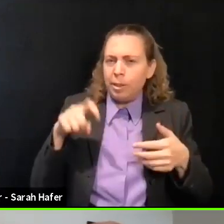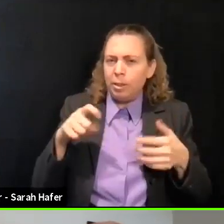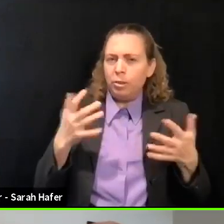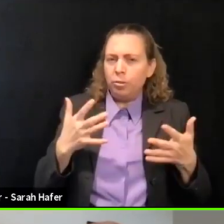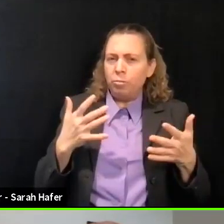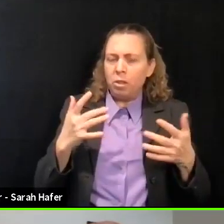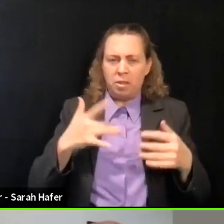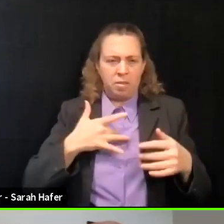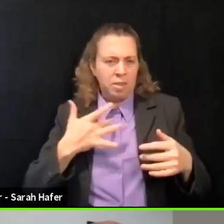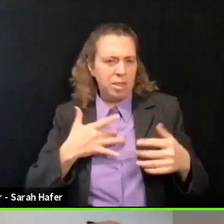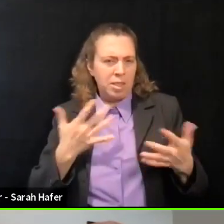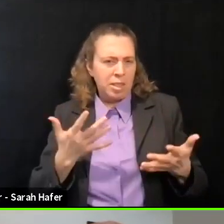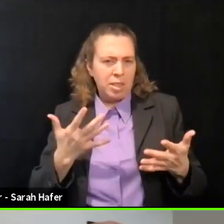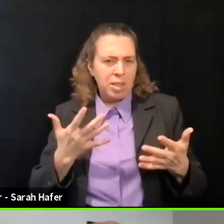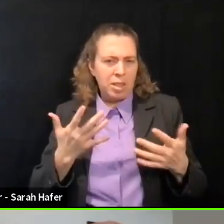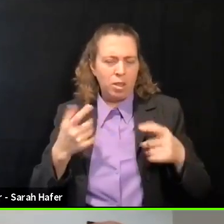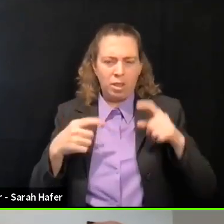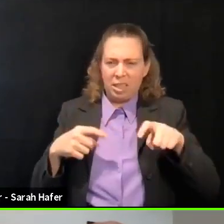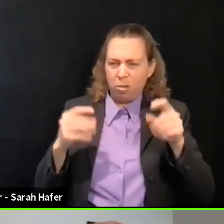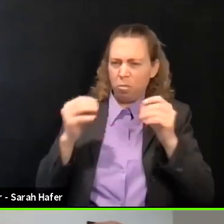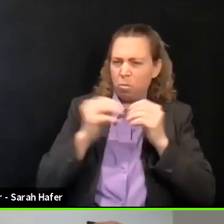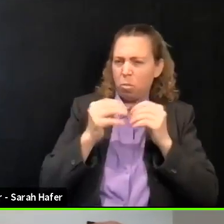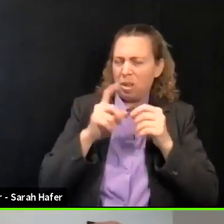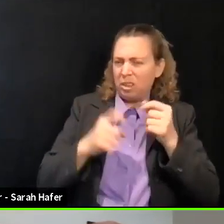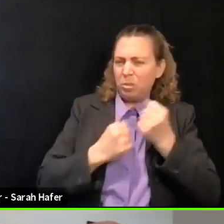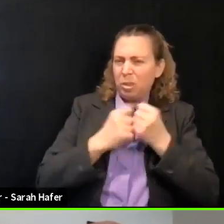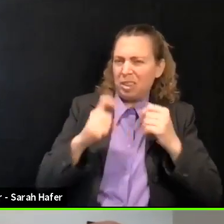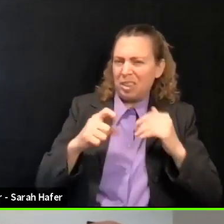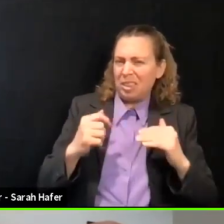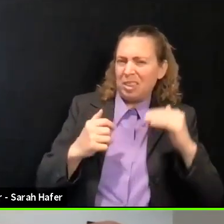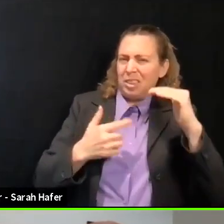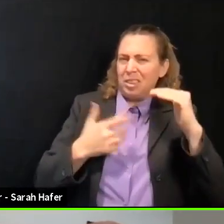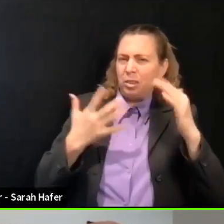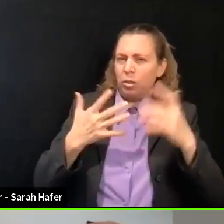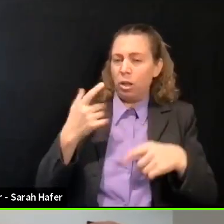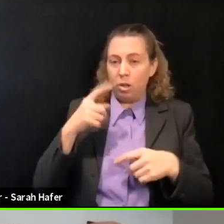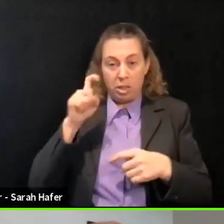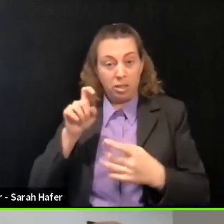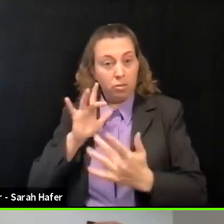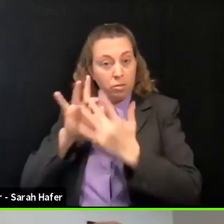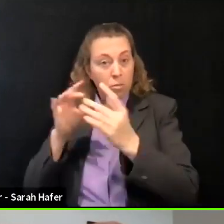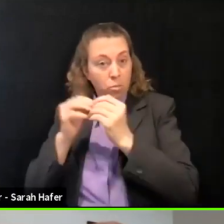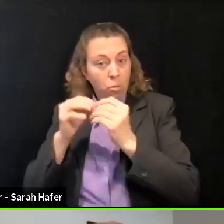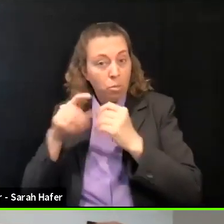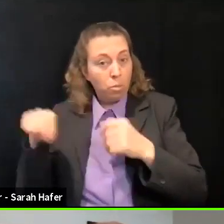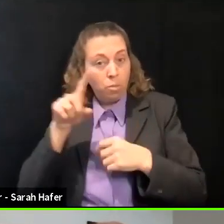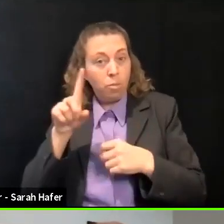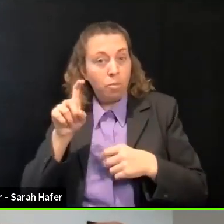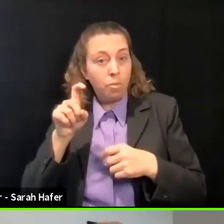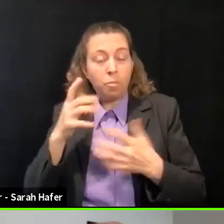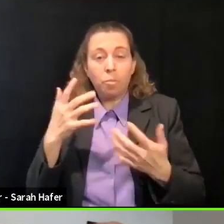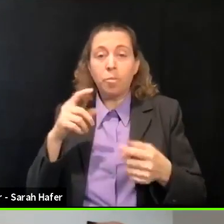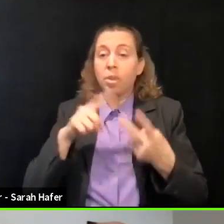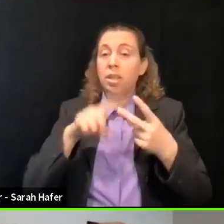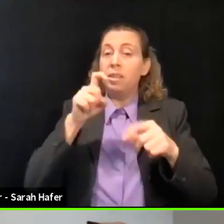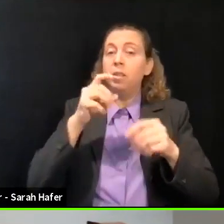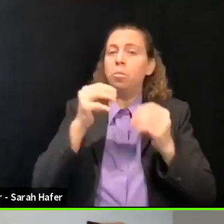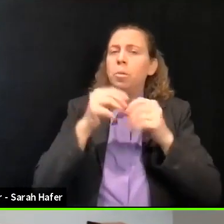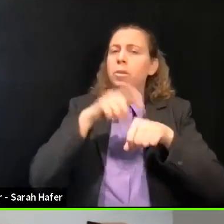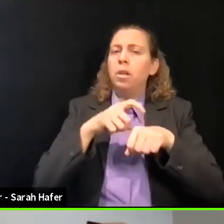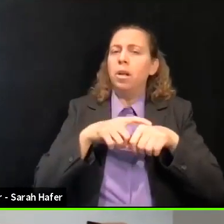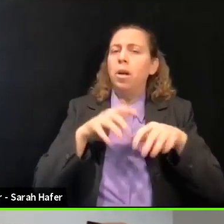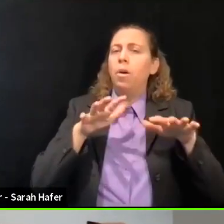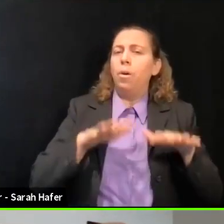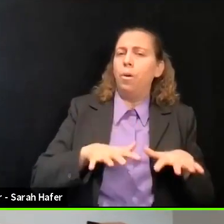of? And maybe it's contact with others, maybe it's time simply to relax, maybe it's exercise, maybe it's a